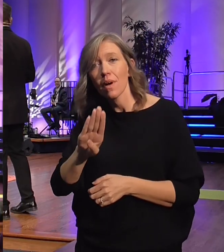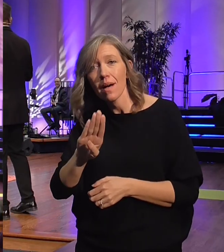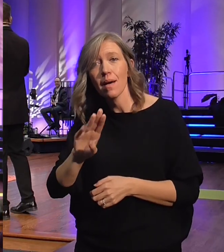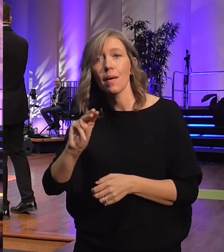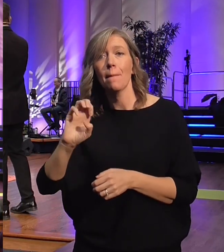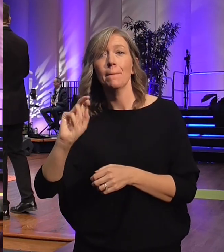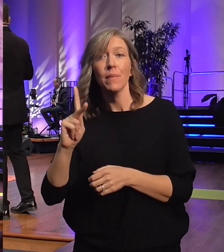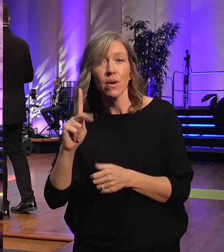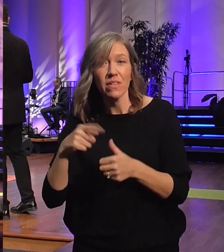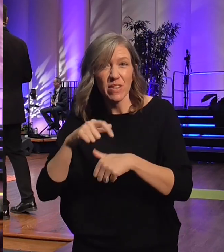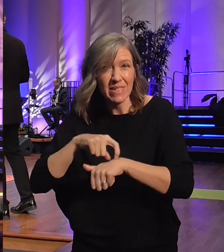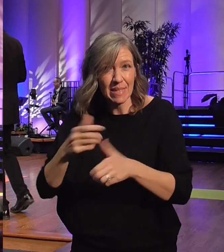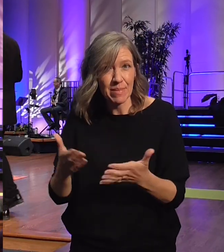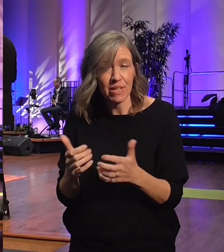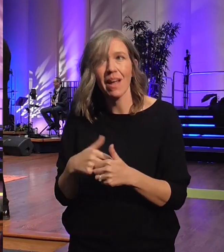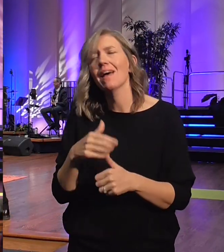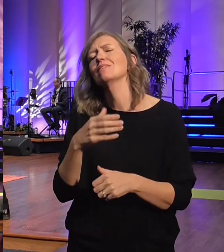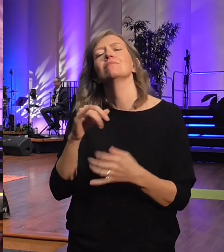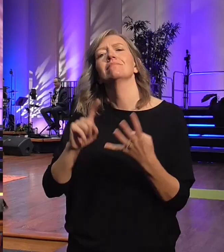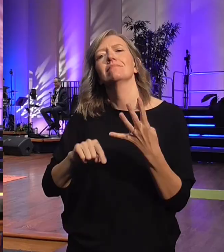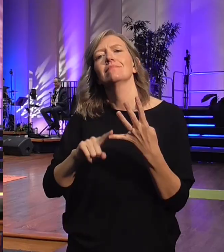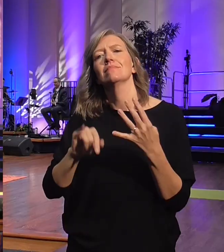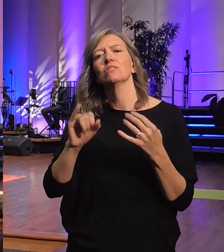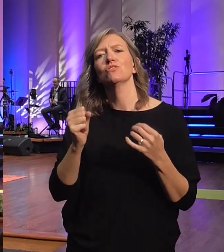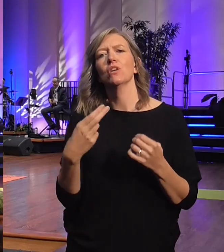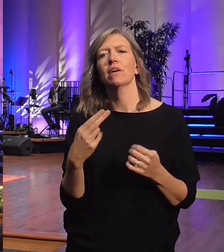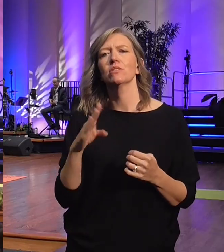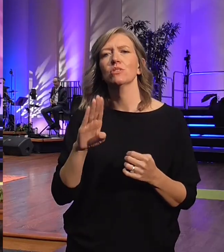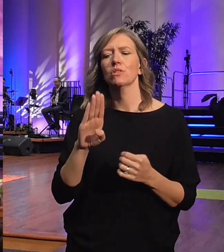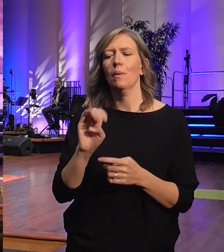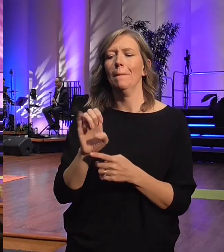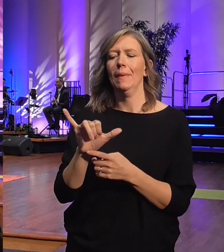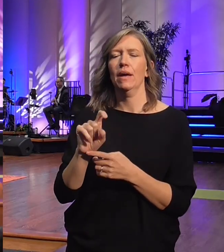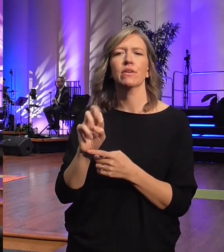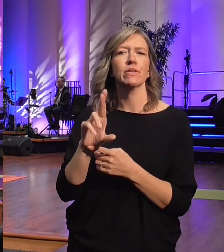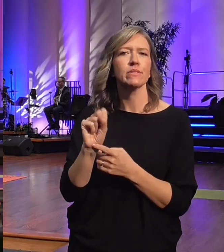us. Welcome. And Josh Byers. So grateful to have all of you here.